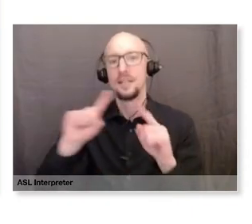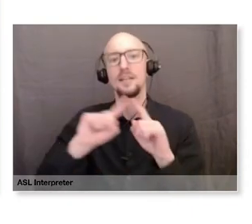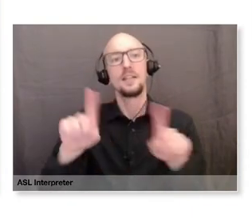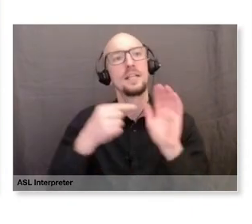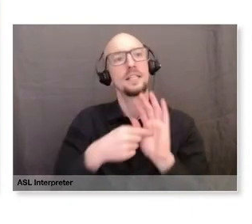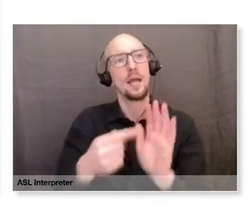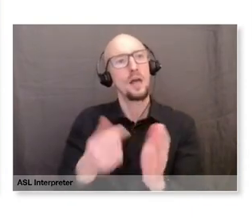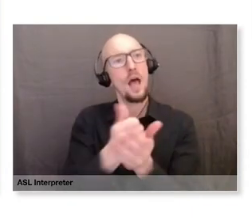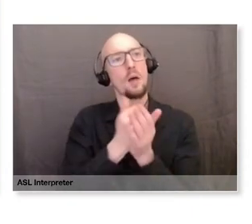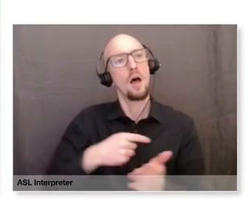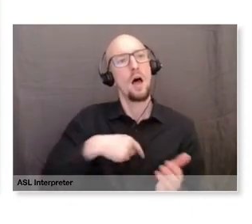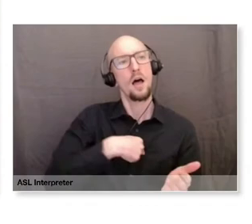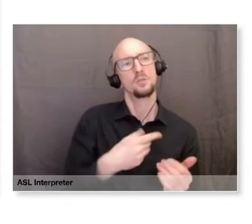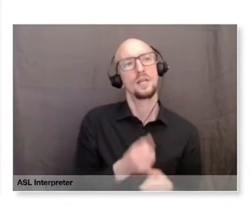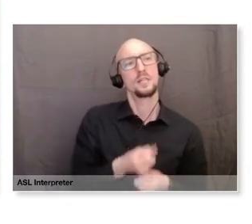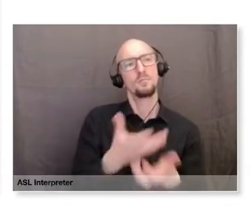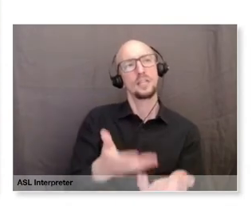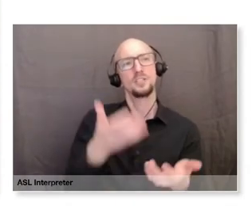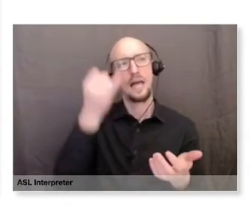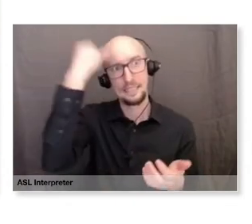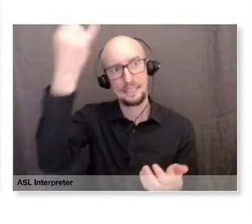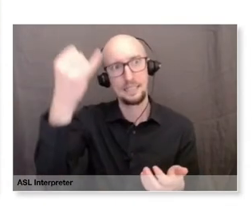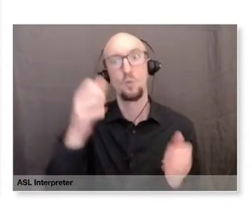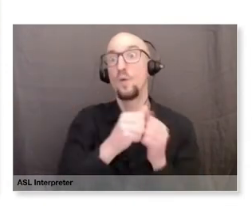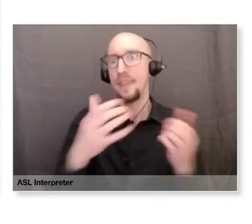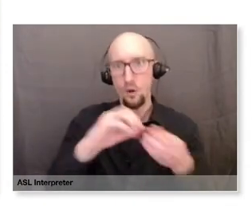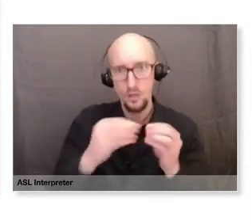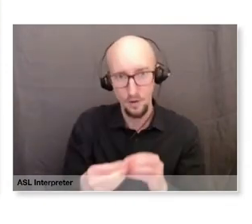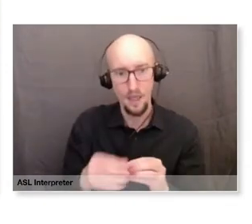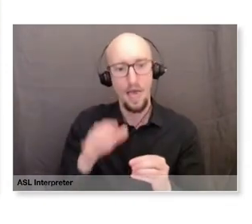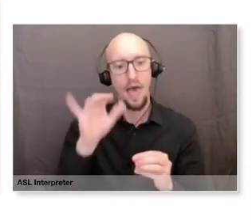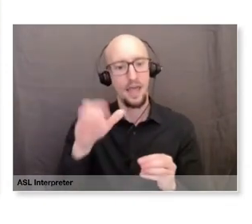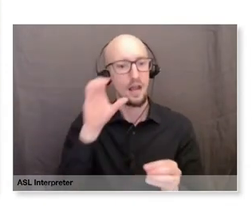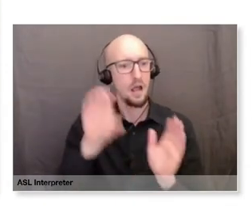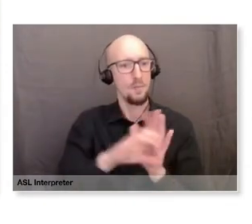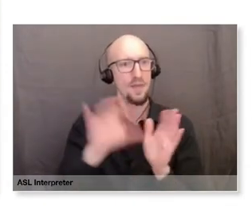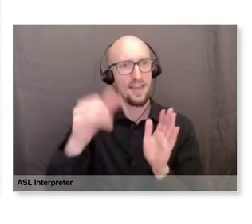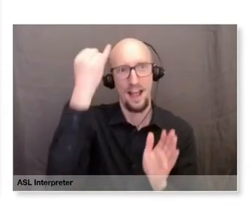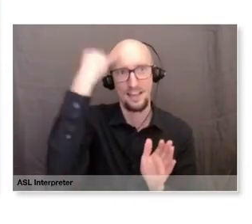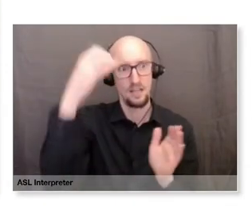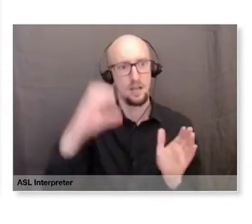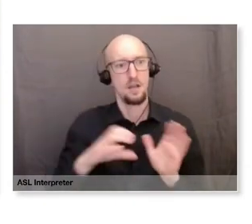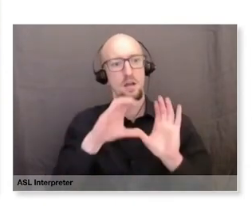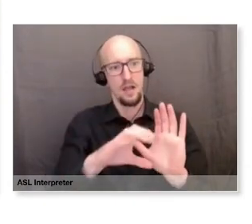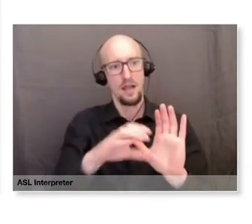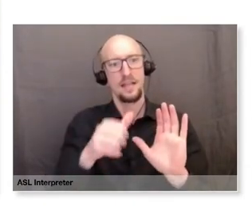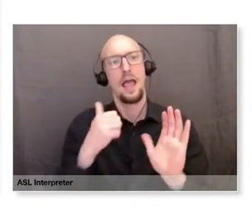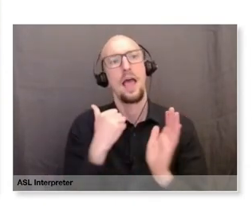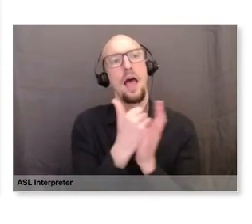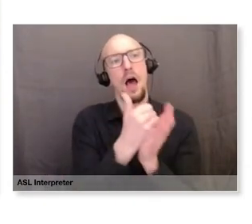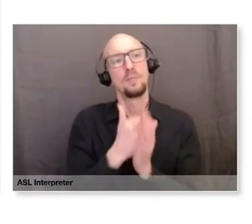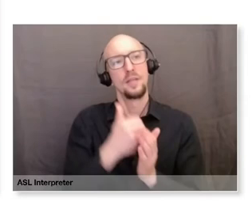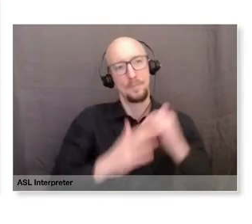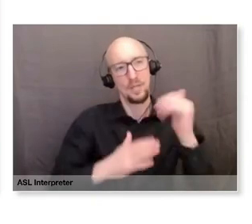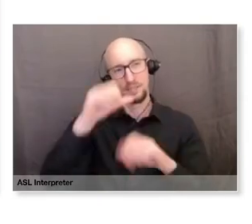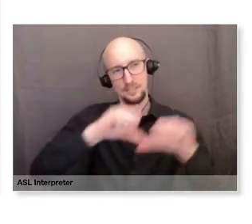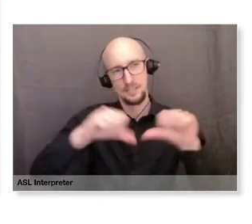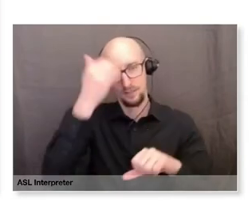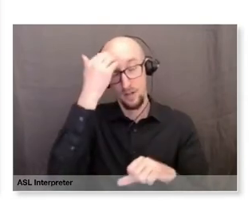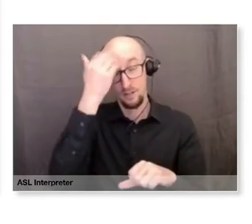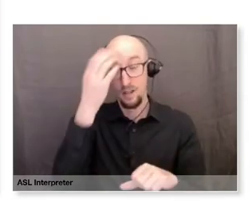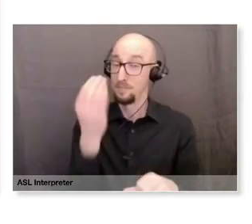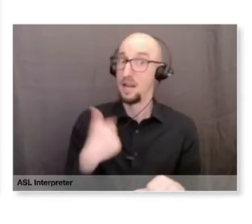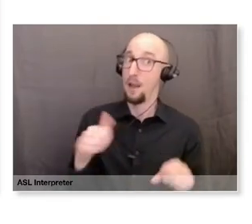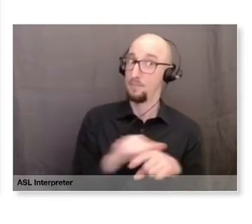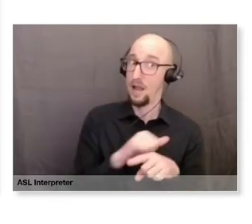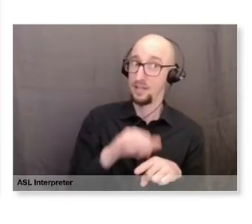scientific principles at first, and then use that to kind of build scientific knowledge on top of. I practice this mm-hmm. in my